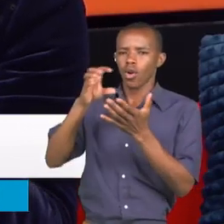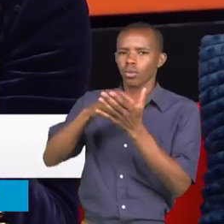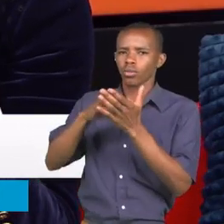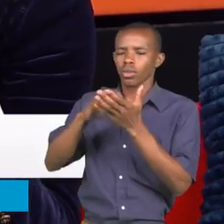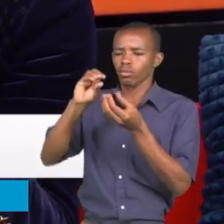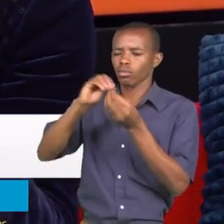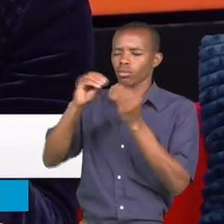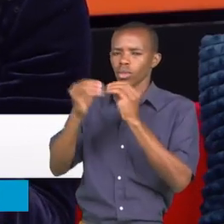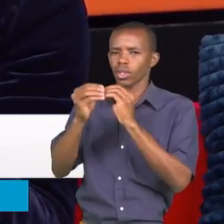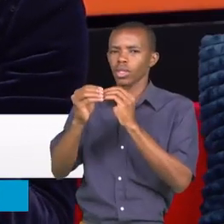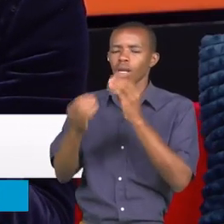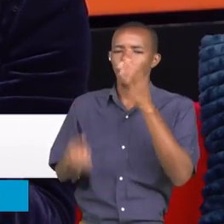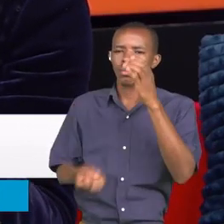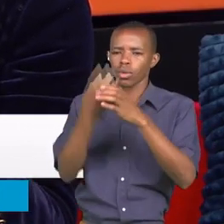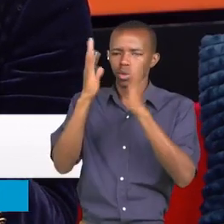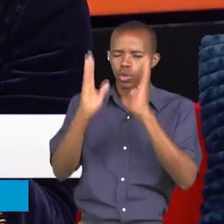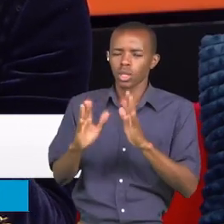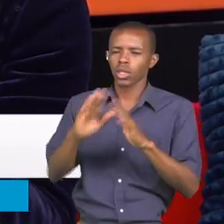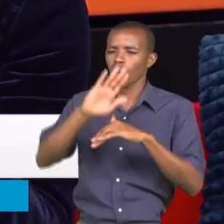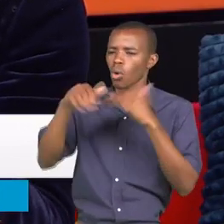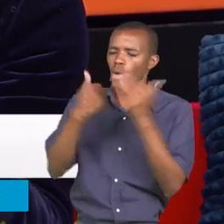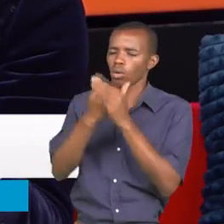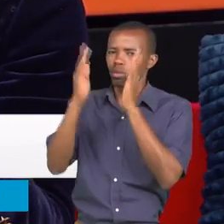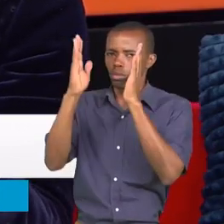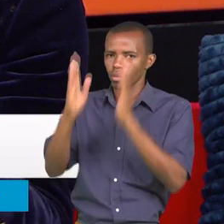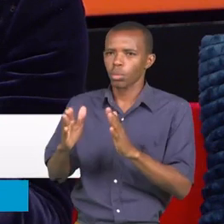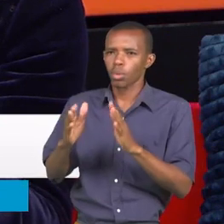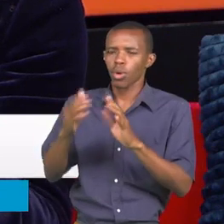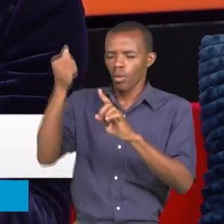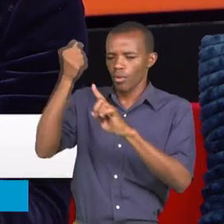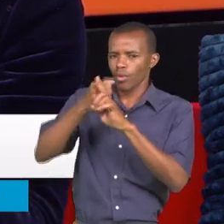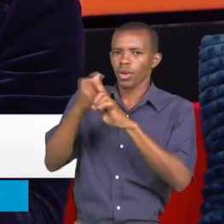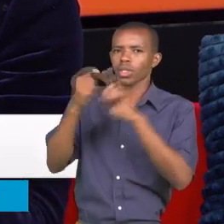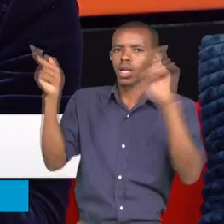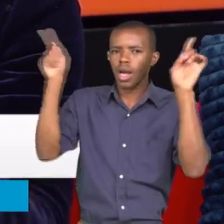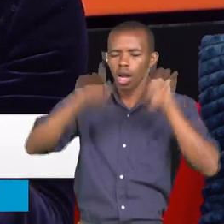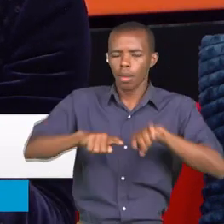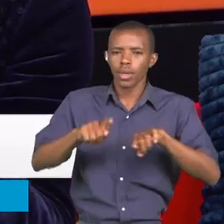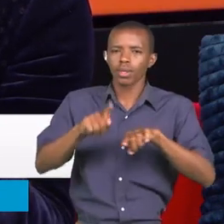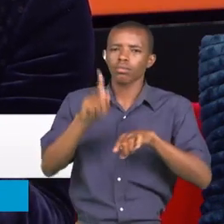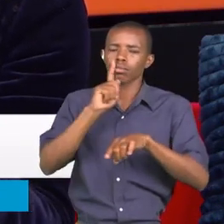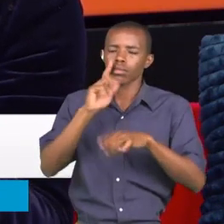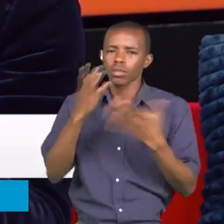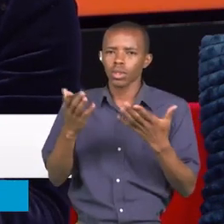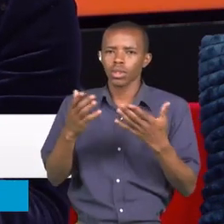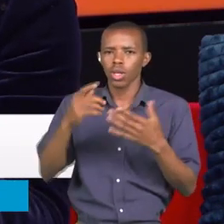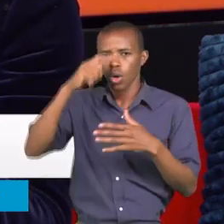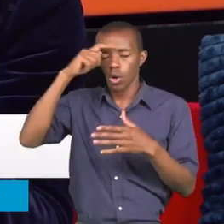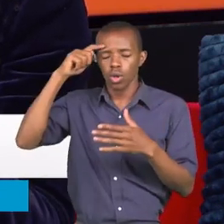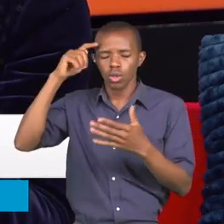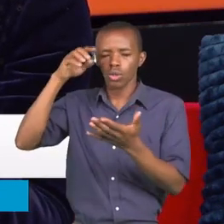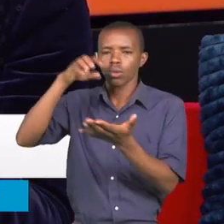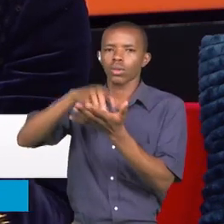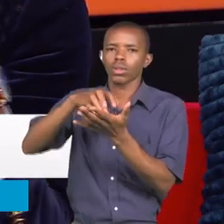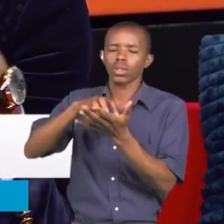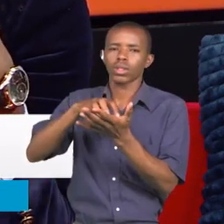creators, producers, and all these people, because there's so much fight even going on right now as you're speaking about original content.